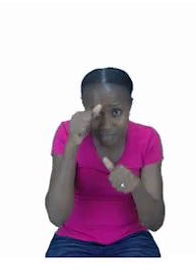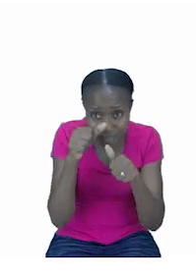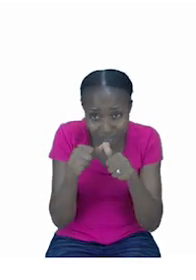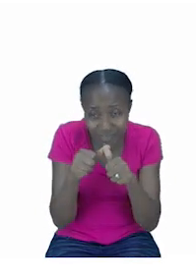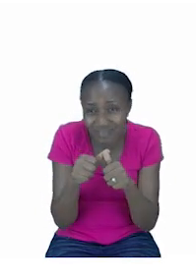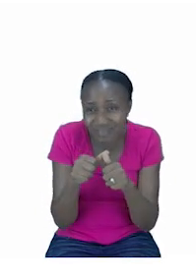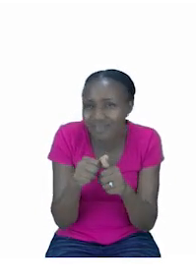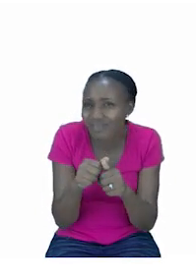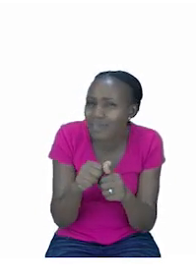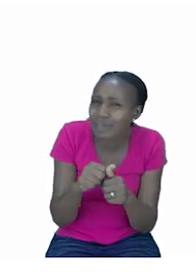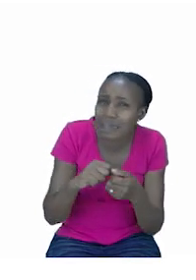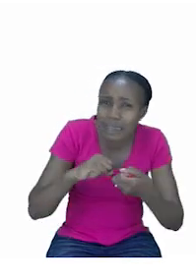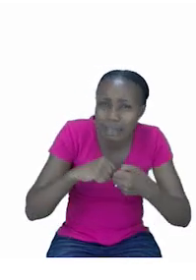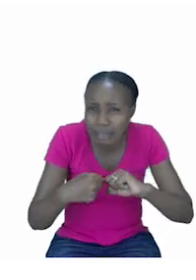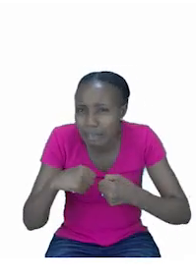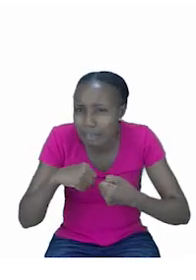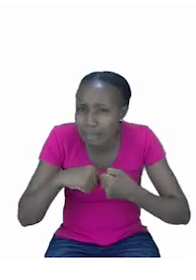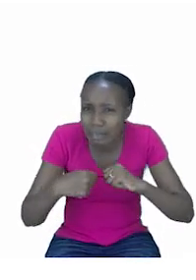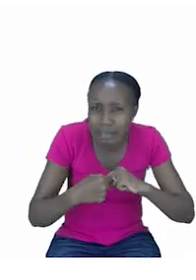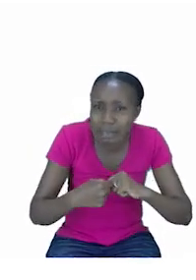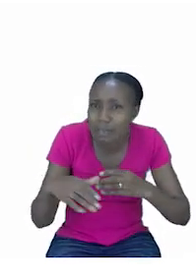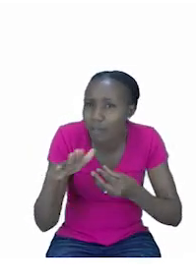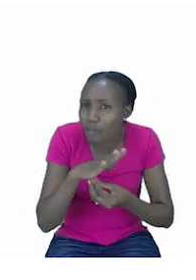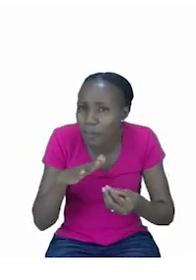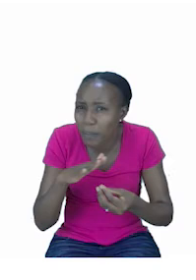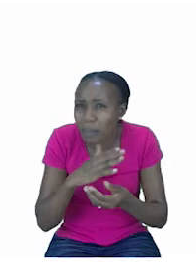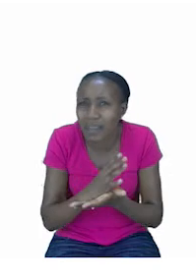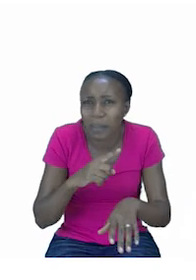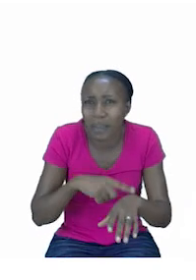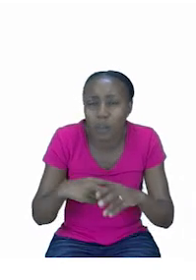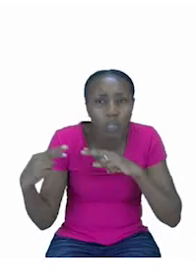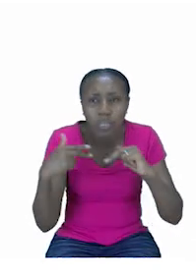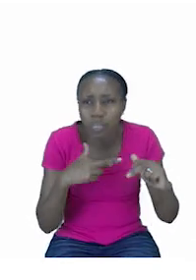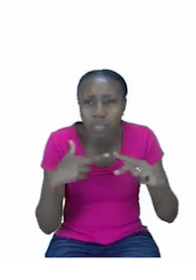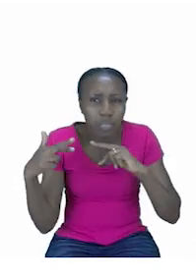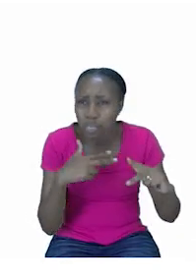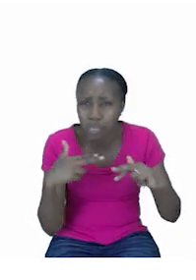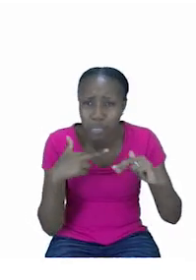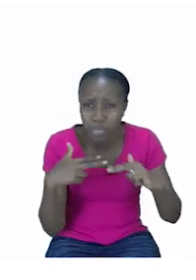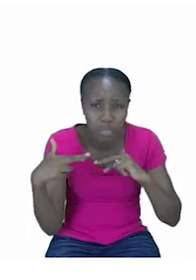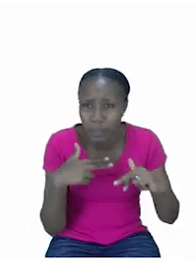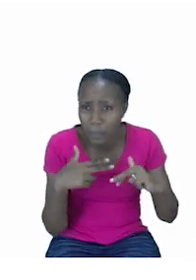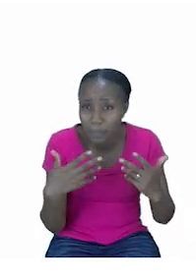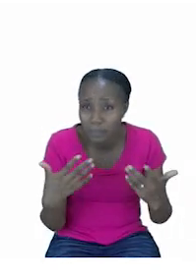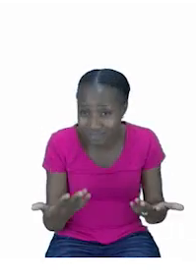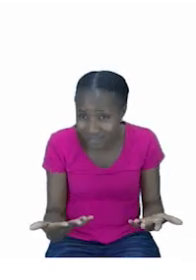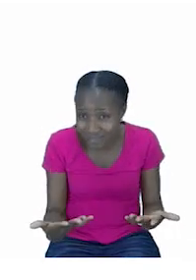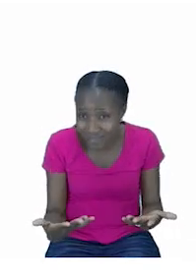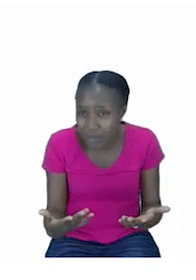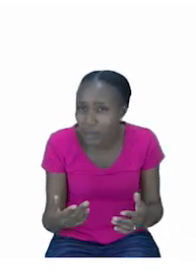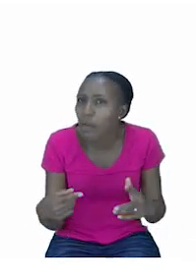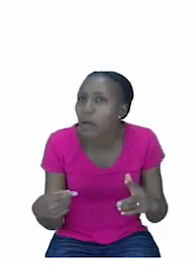sometimes can disagree, and when that happens, it is our job as a family to